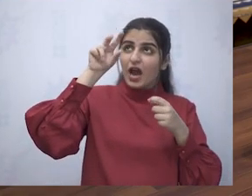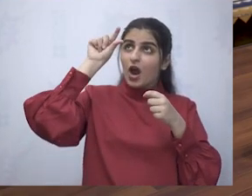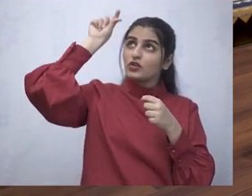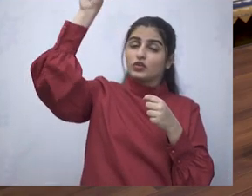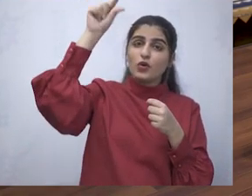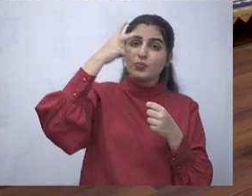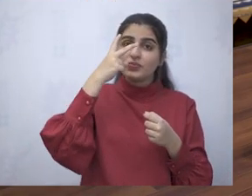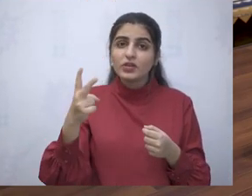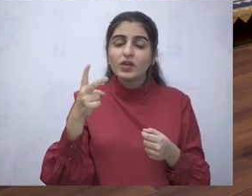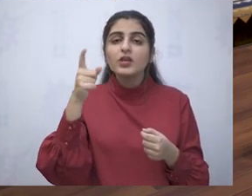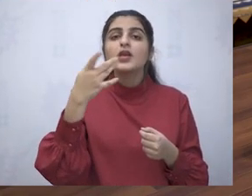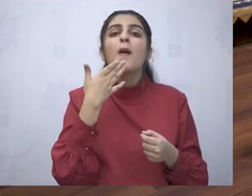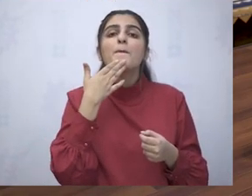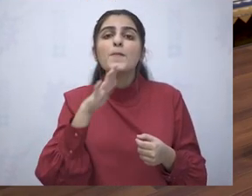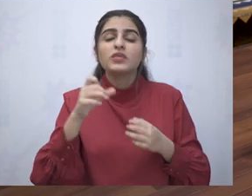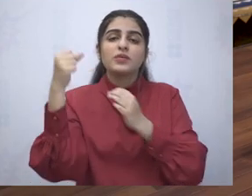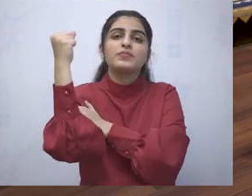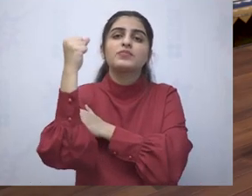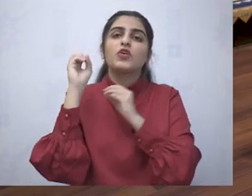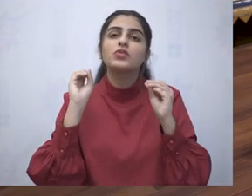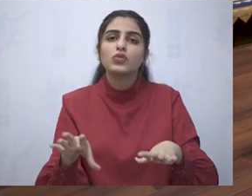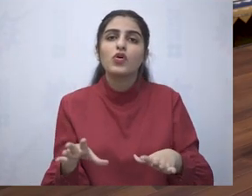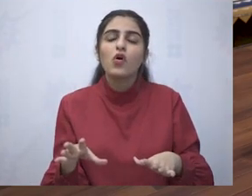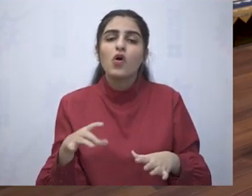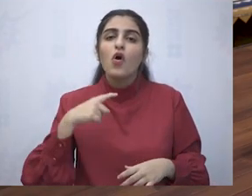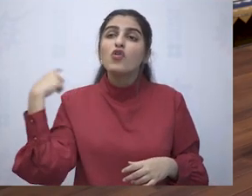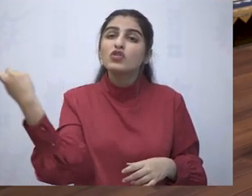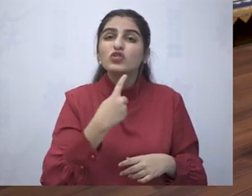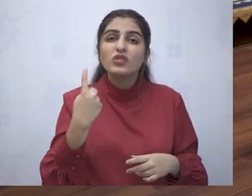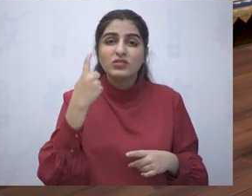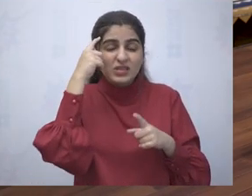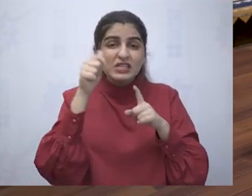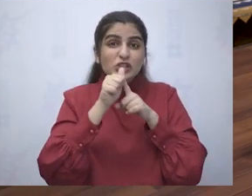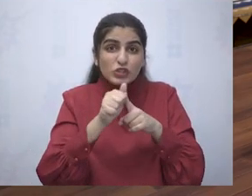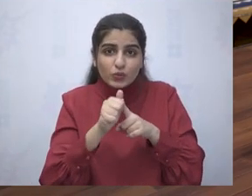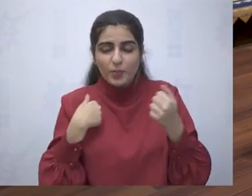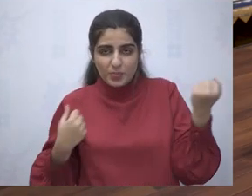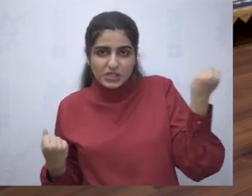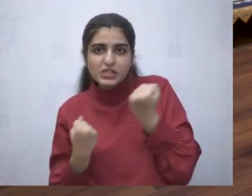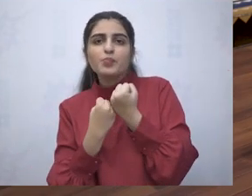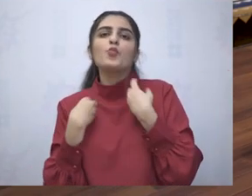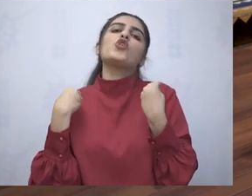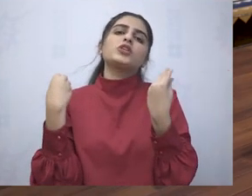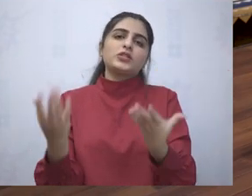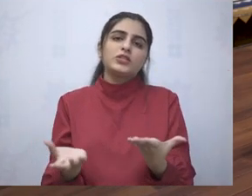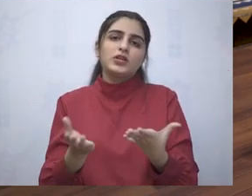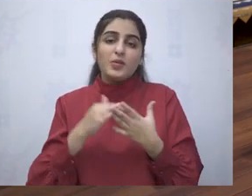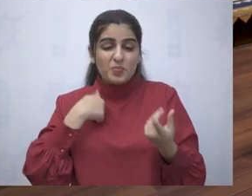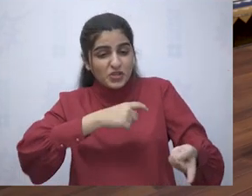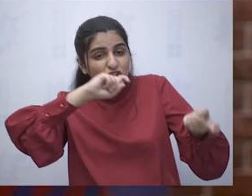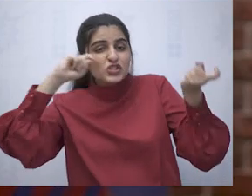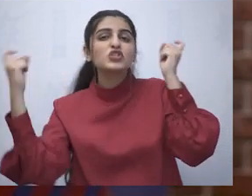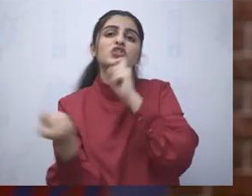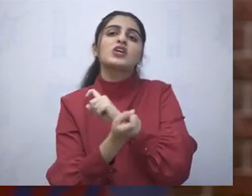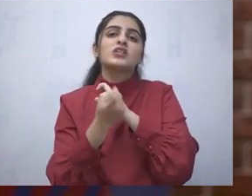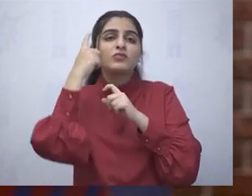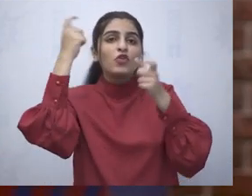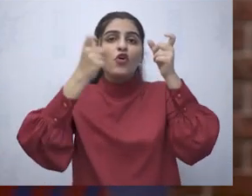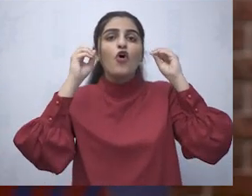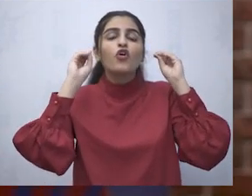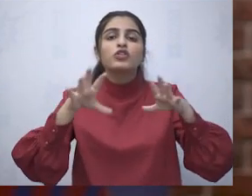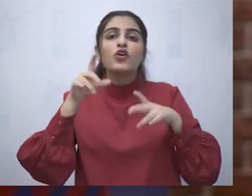with a star on top is a sign of solidarity for all those who need our support. May